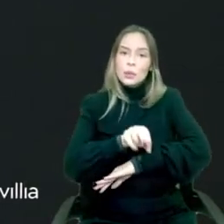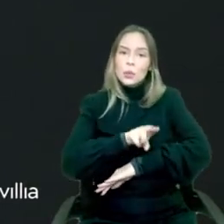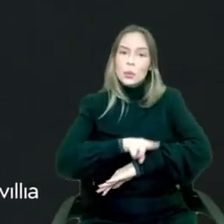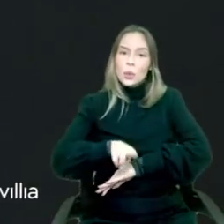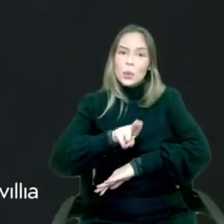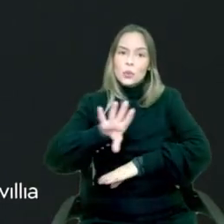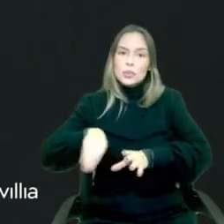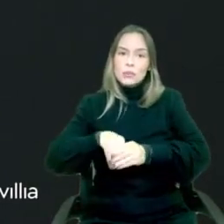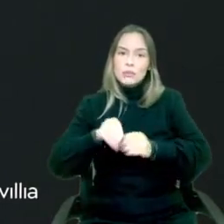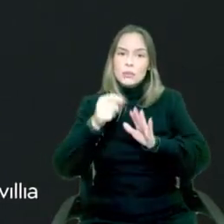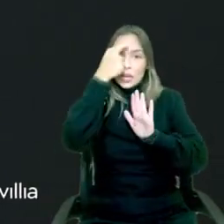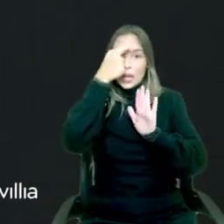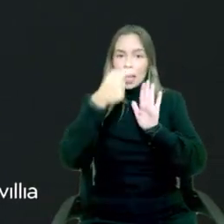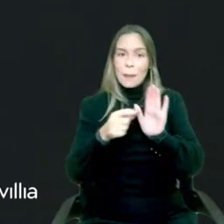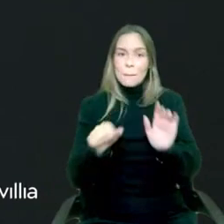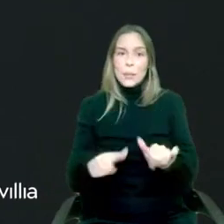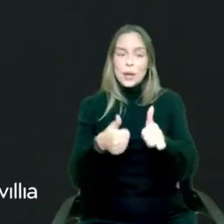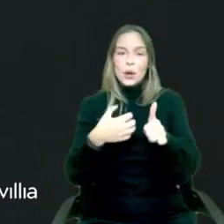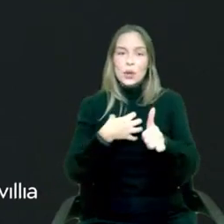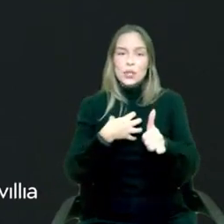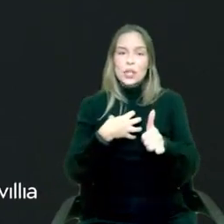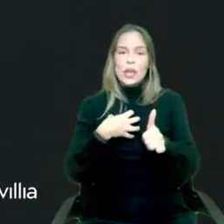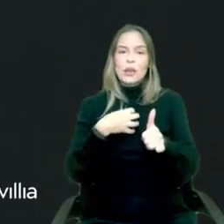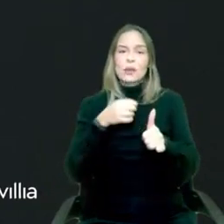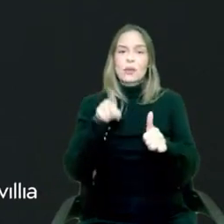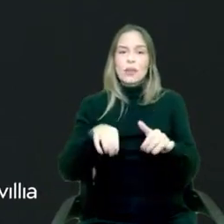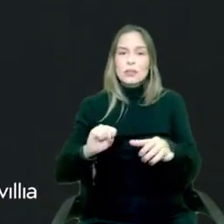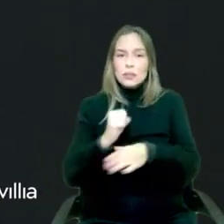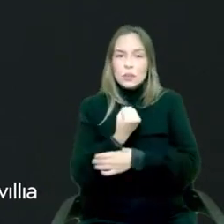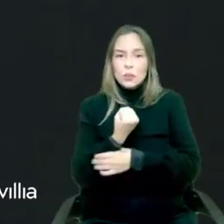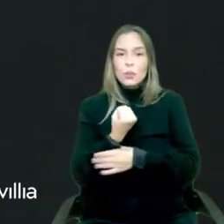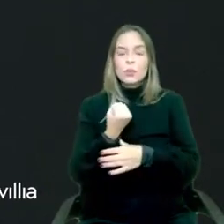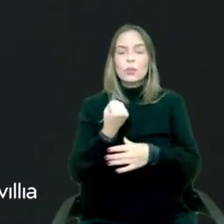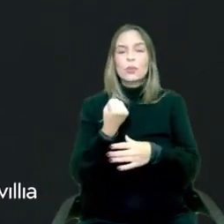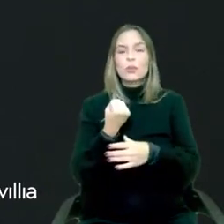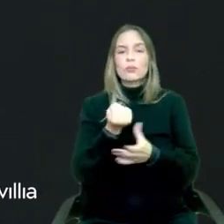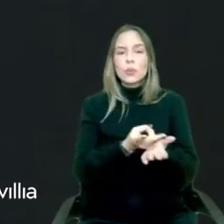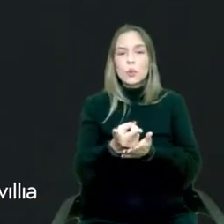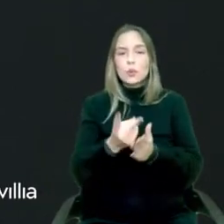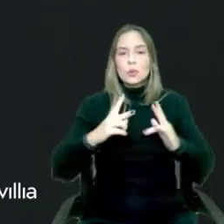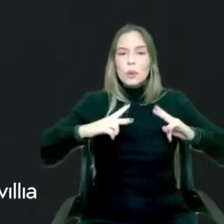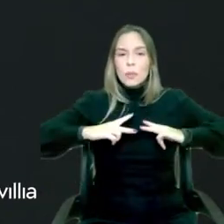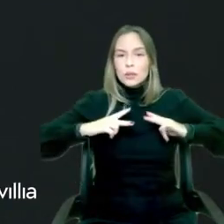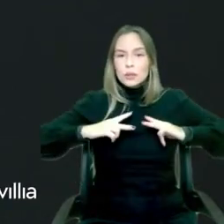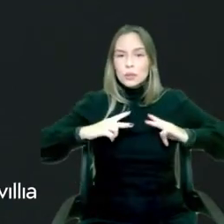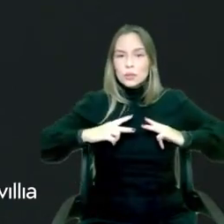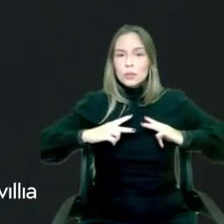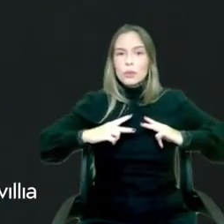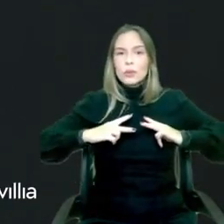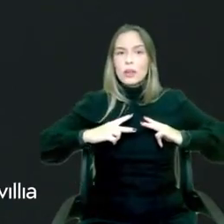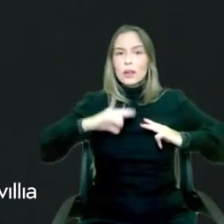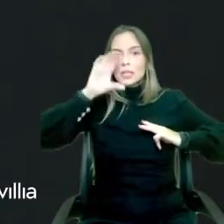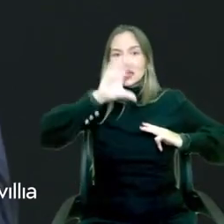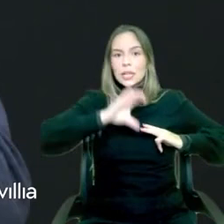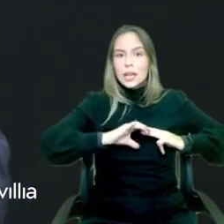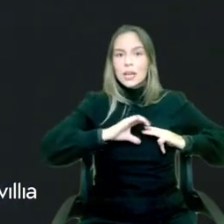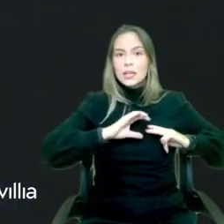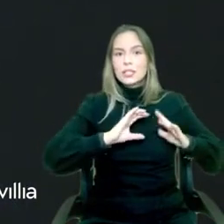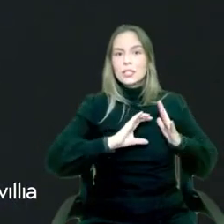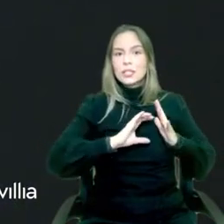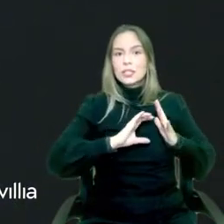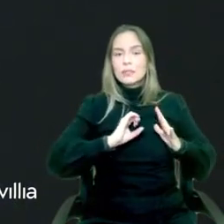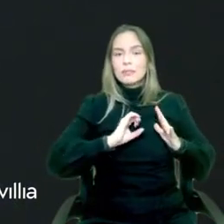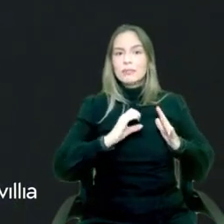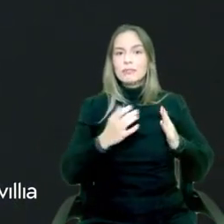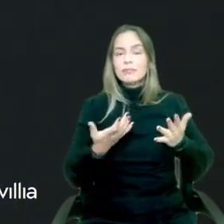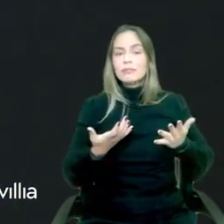secure way, keeping the privacy of the customer and all the other strategies that